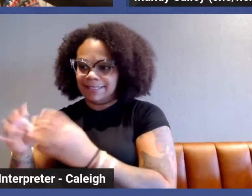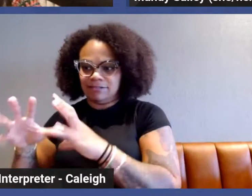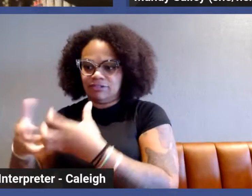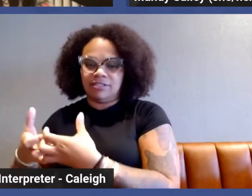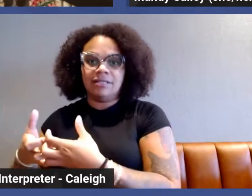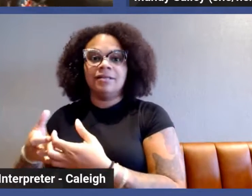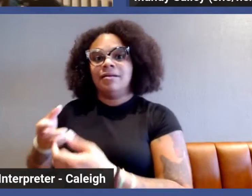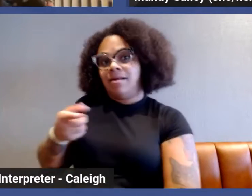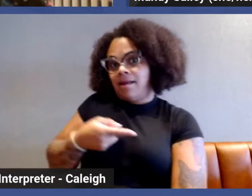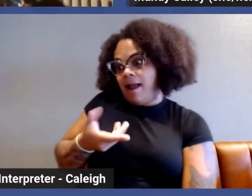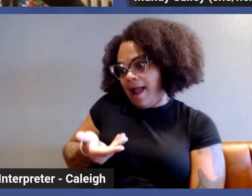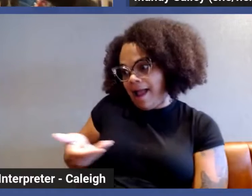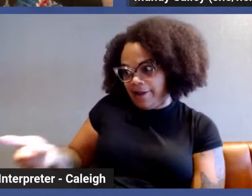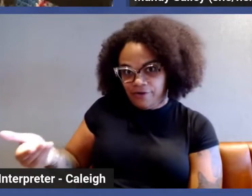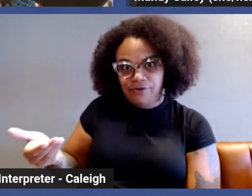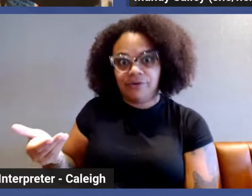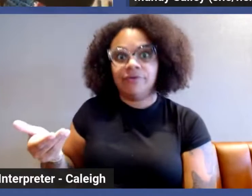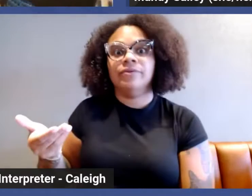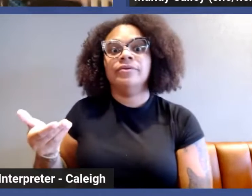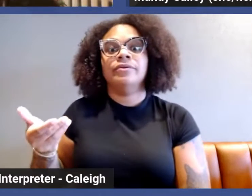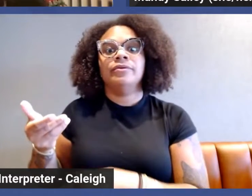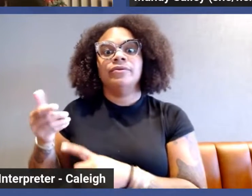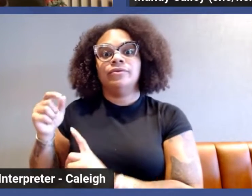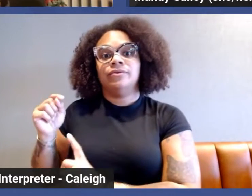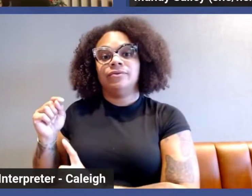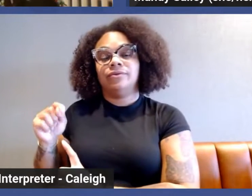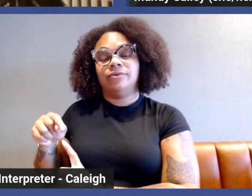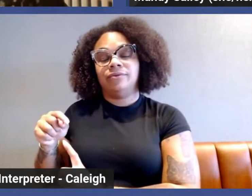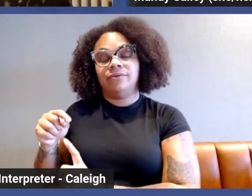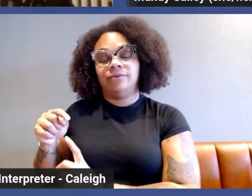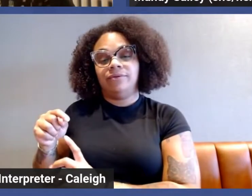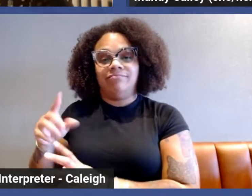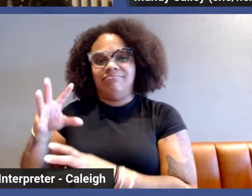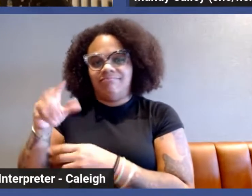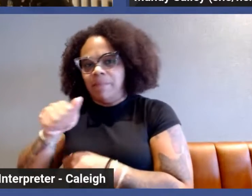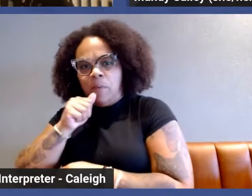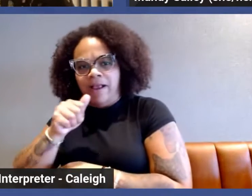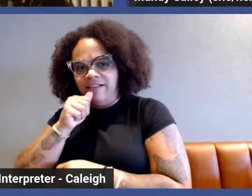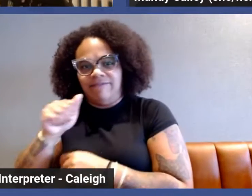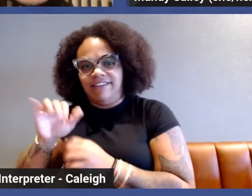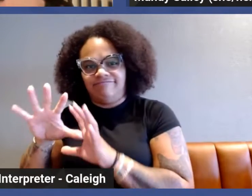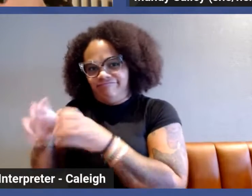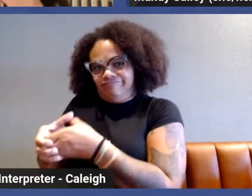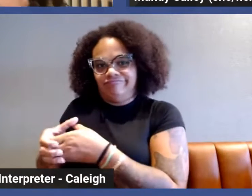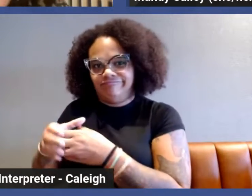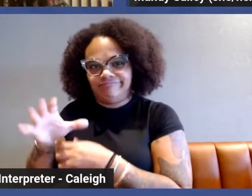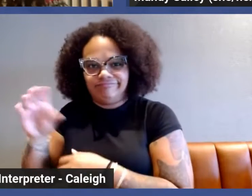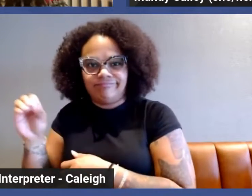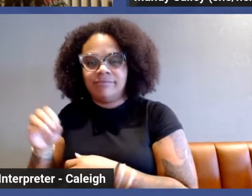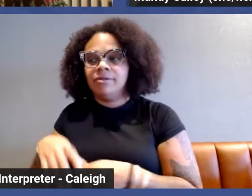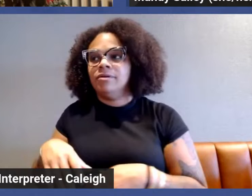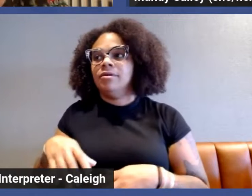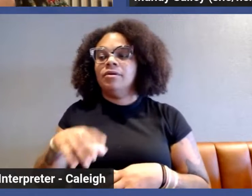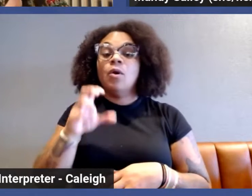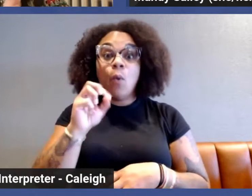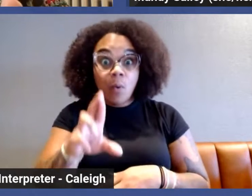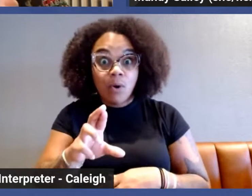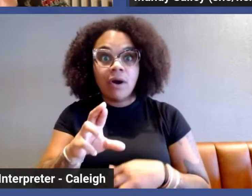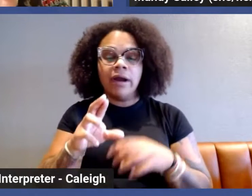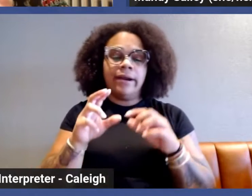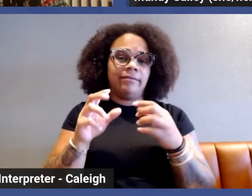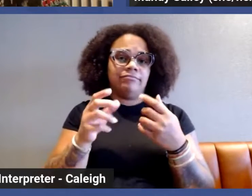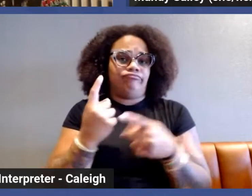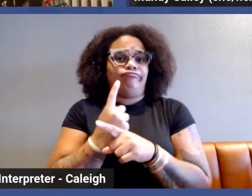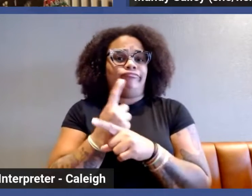hired out in sort of private firms. Or also, of course, users play a role